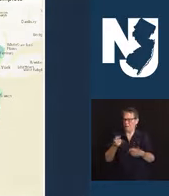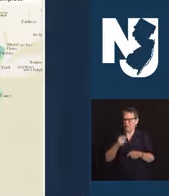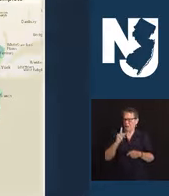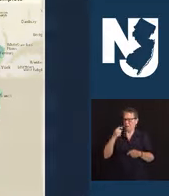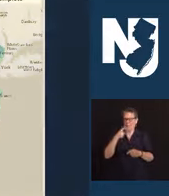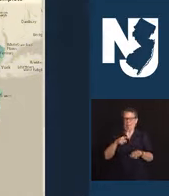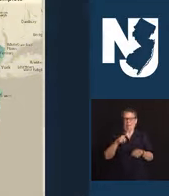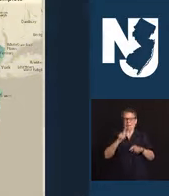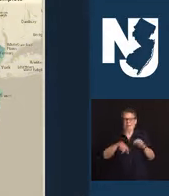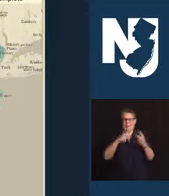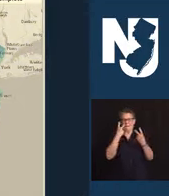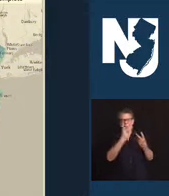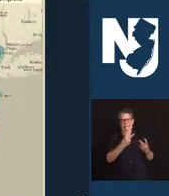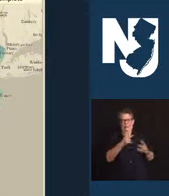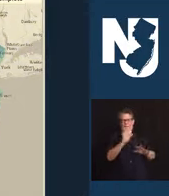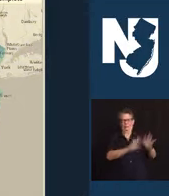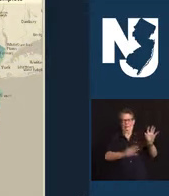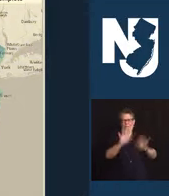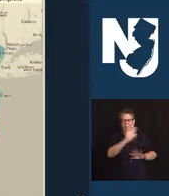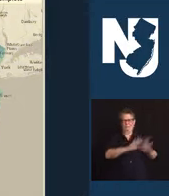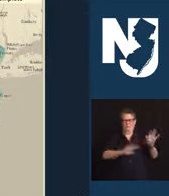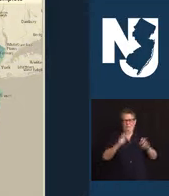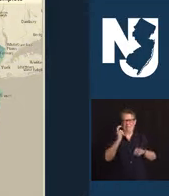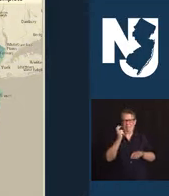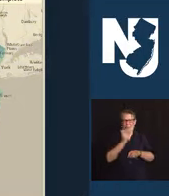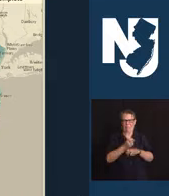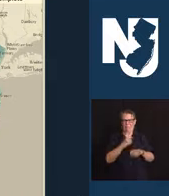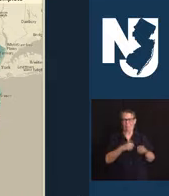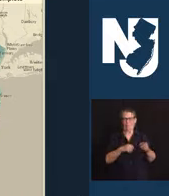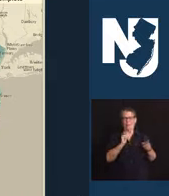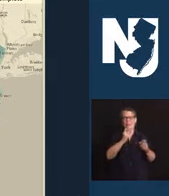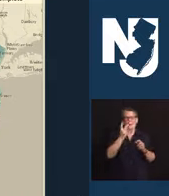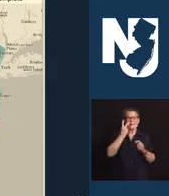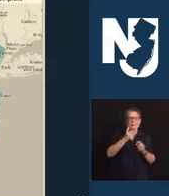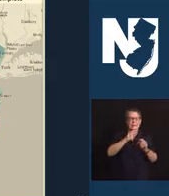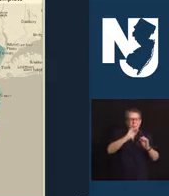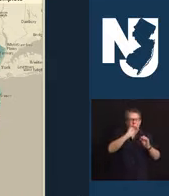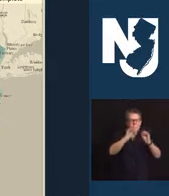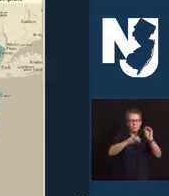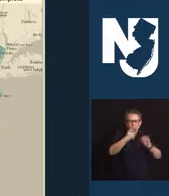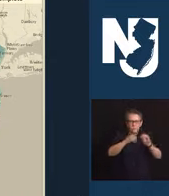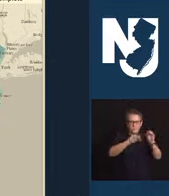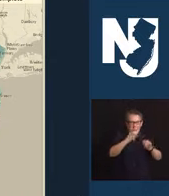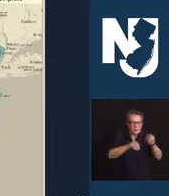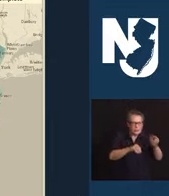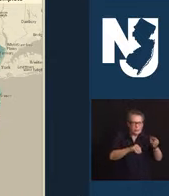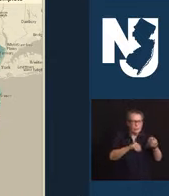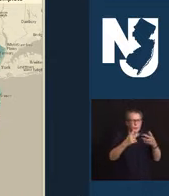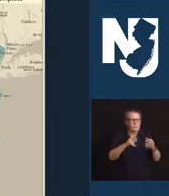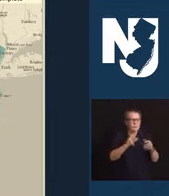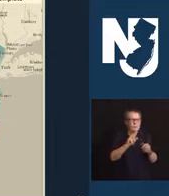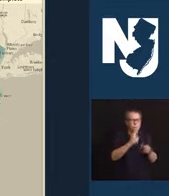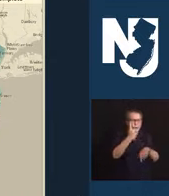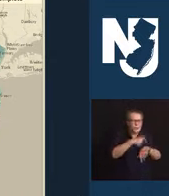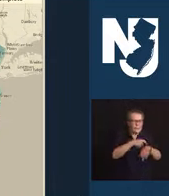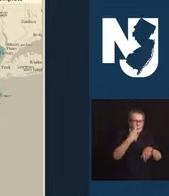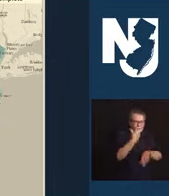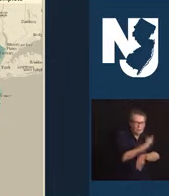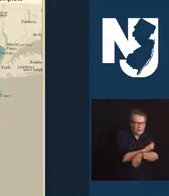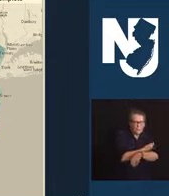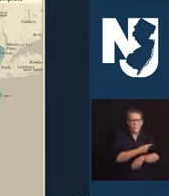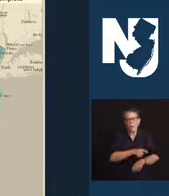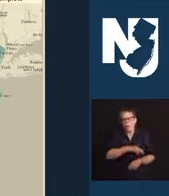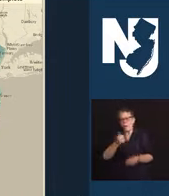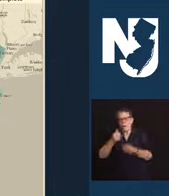COVID-19.nj.gov information hub, where you can see the percentages of adults in each municipality who have received their first